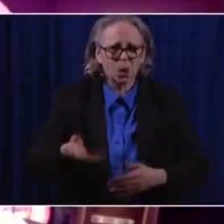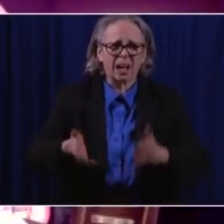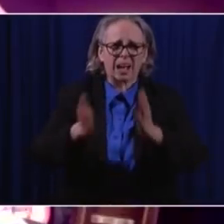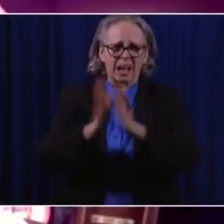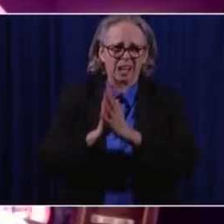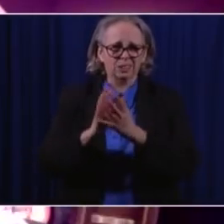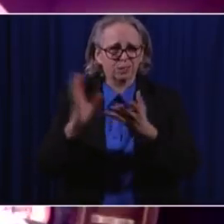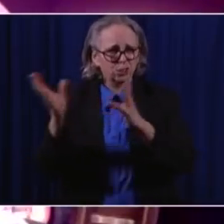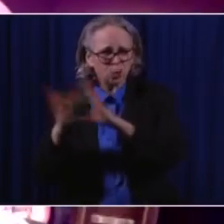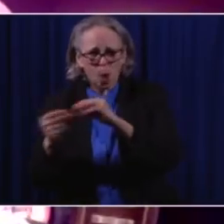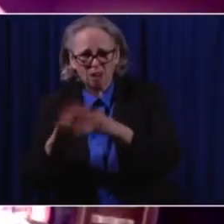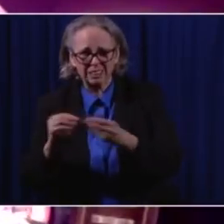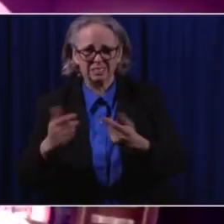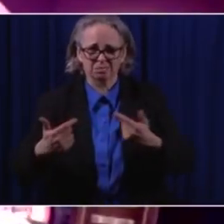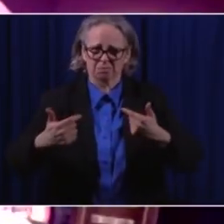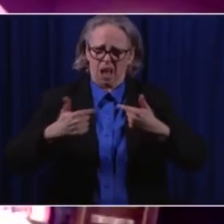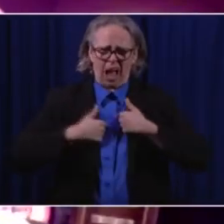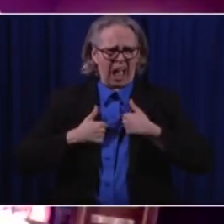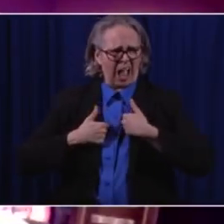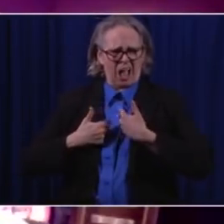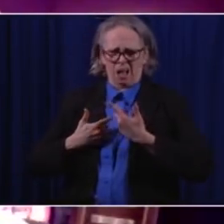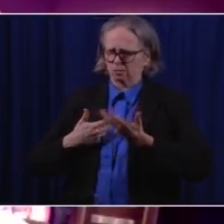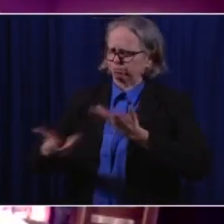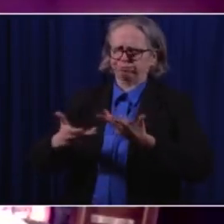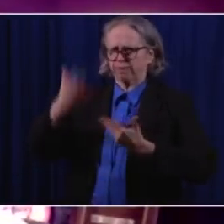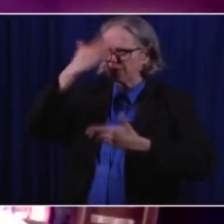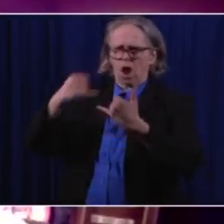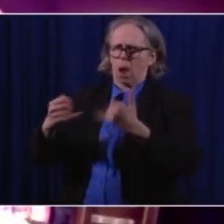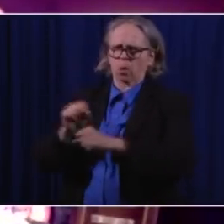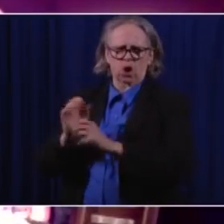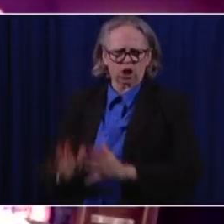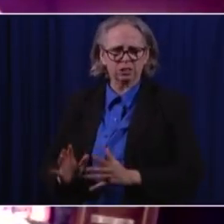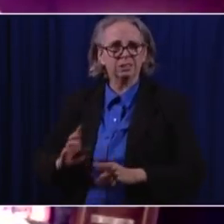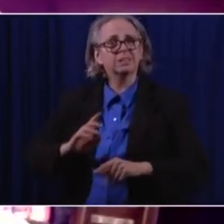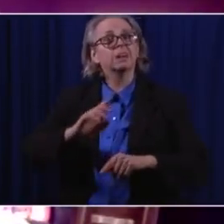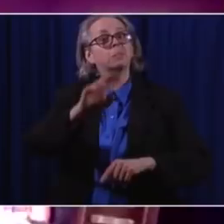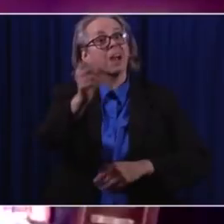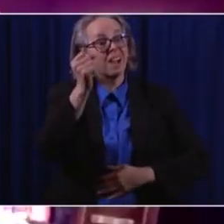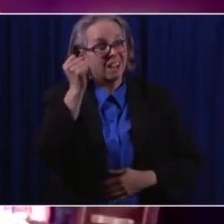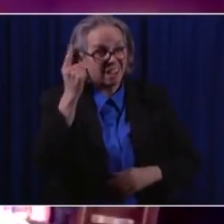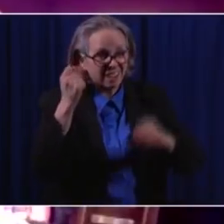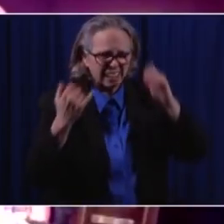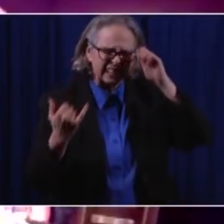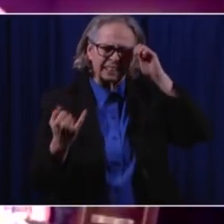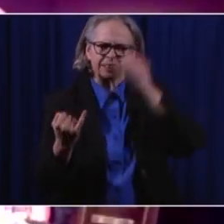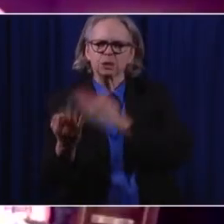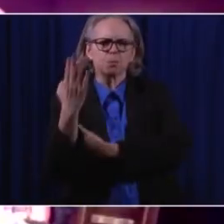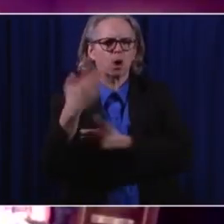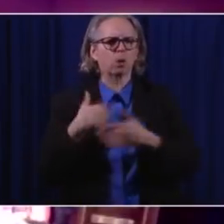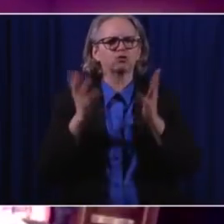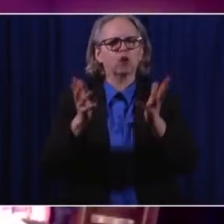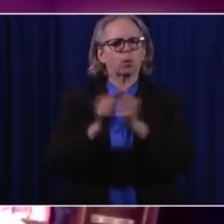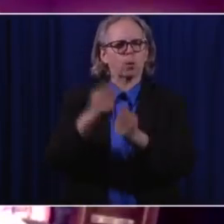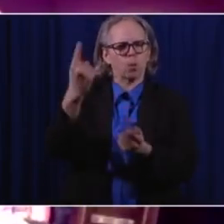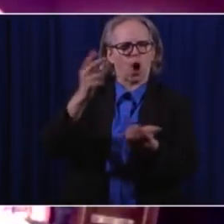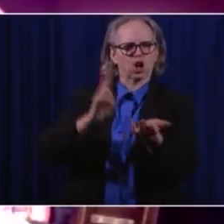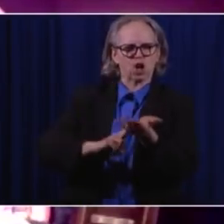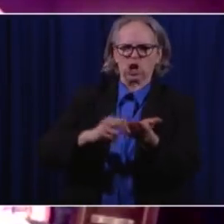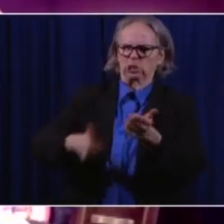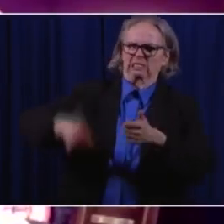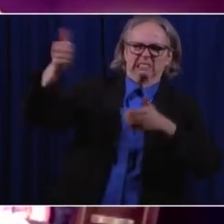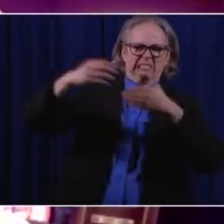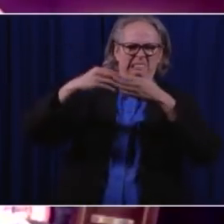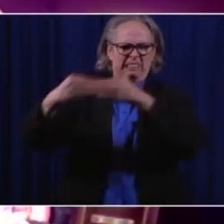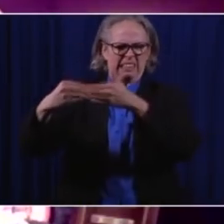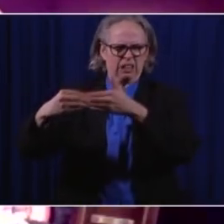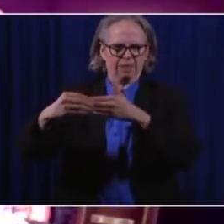working with people who do. But this morning I was talking to one of my nurse leaders in our intensive care areas. She told me a couple of